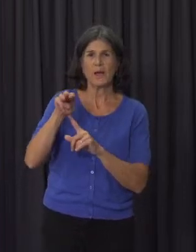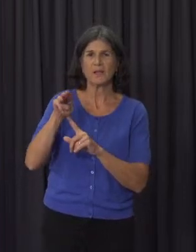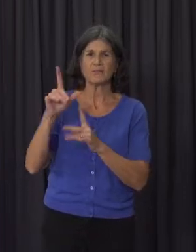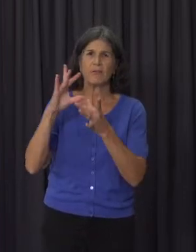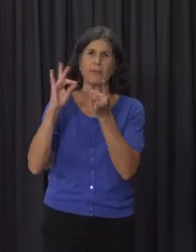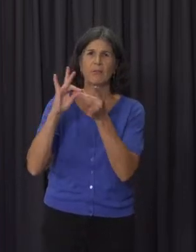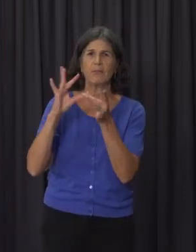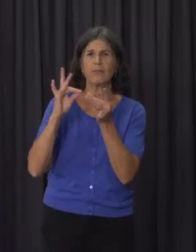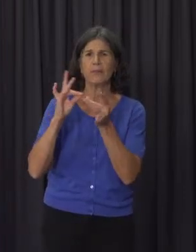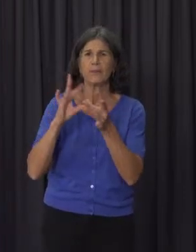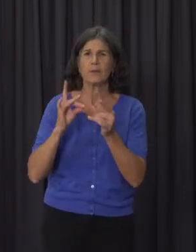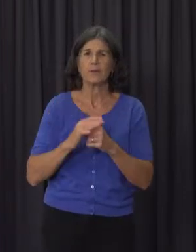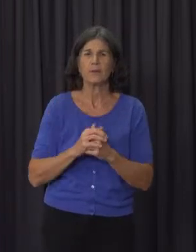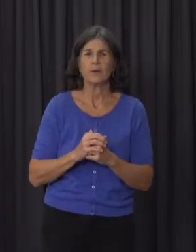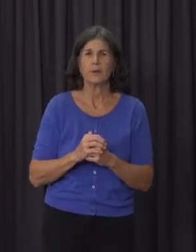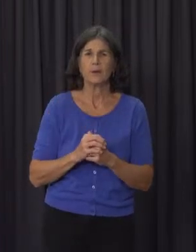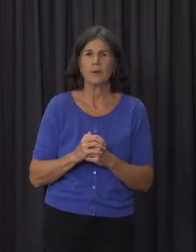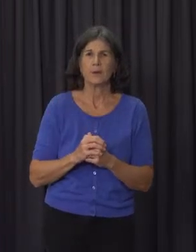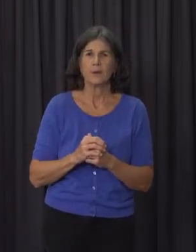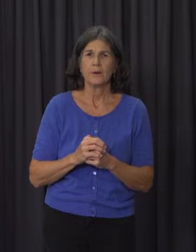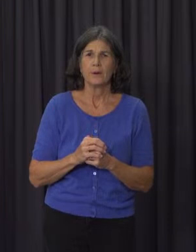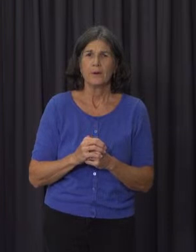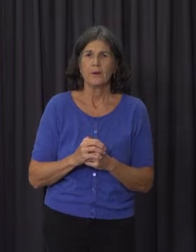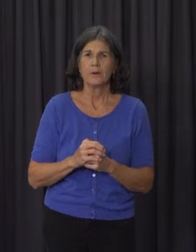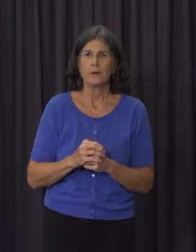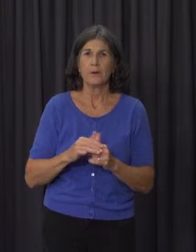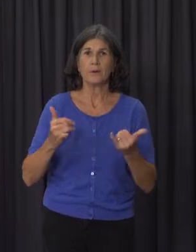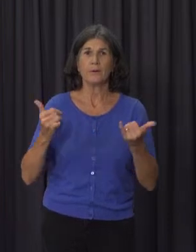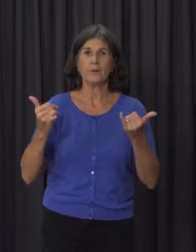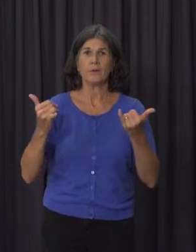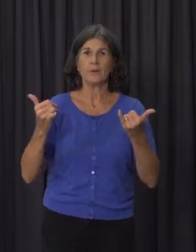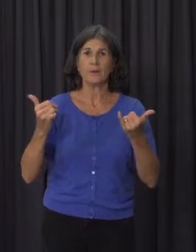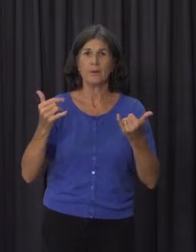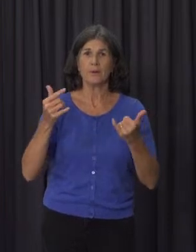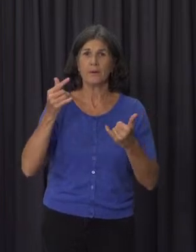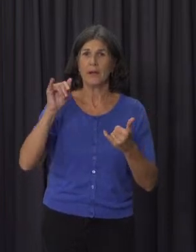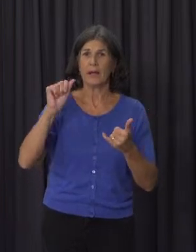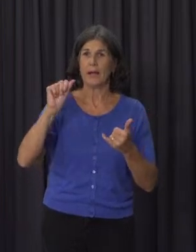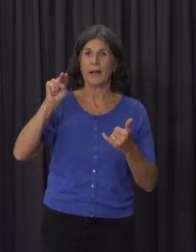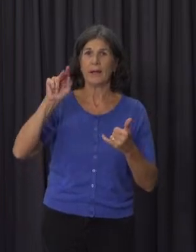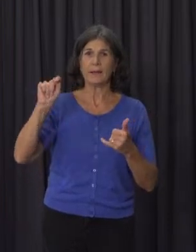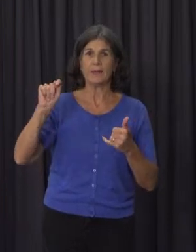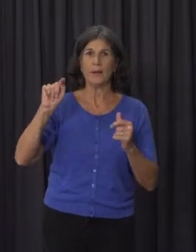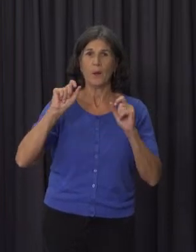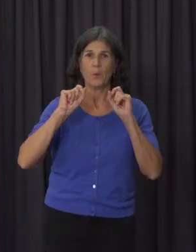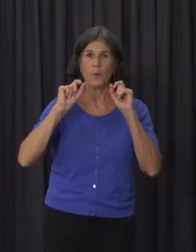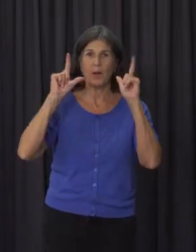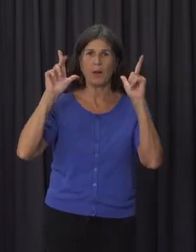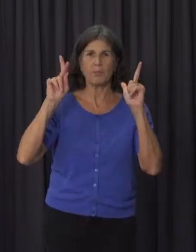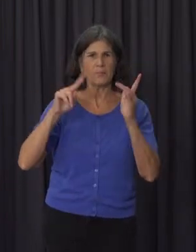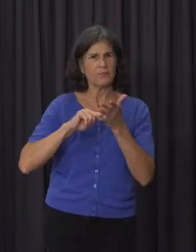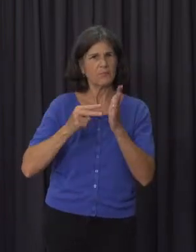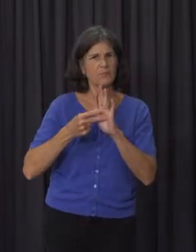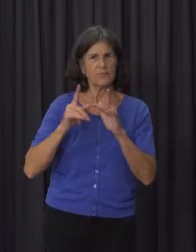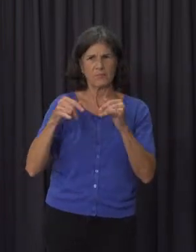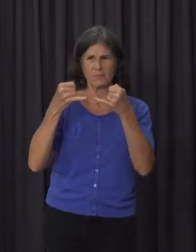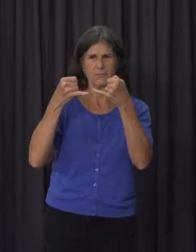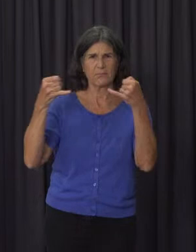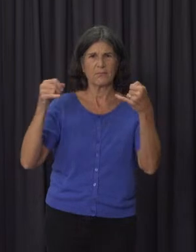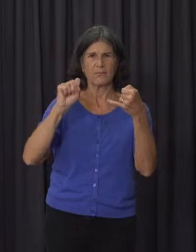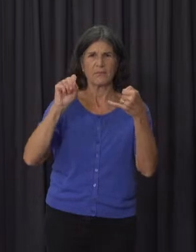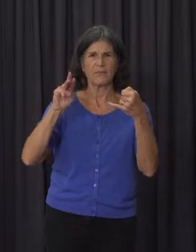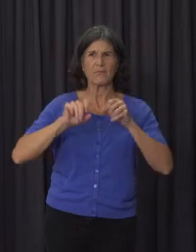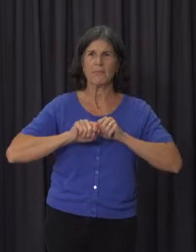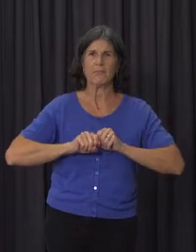many areas, but about the concern potentially in Fox Creek, the growth of the fire there, and just immediate concerns.